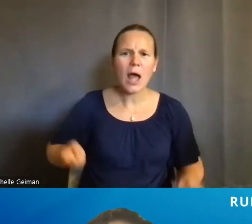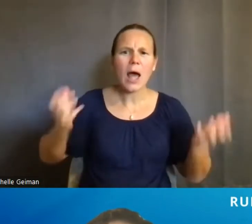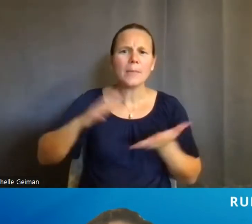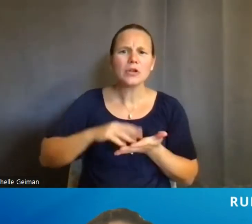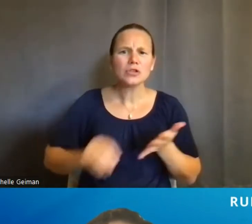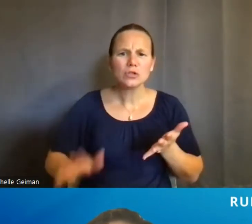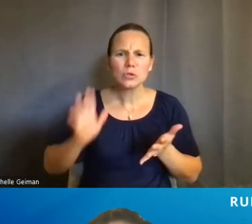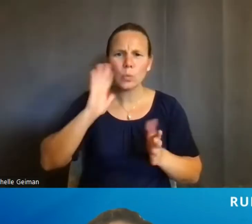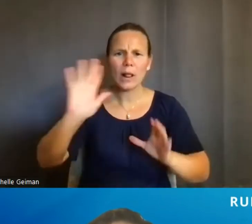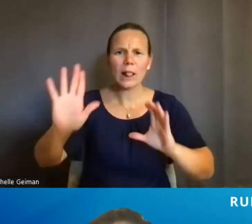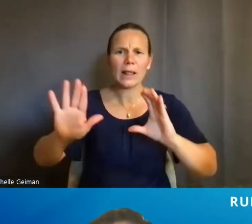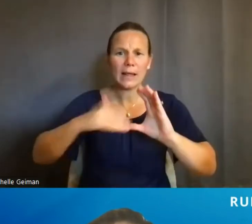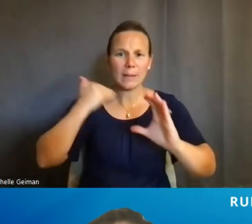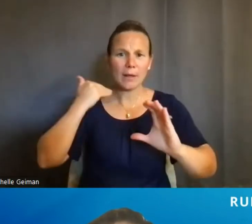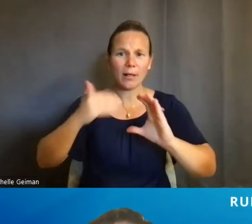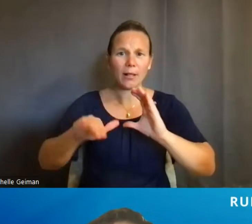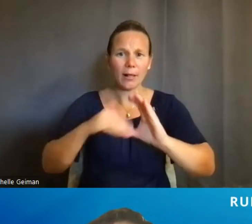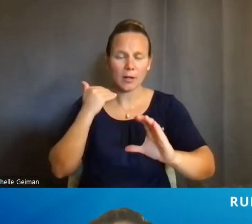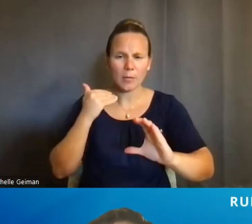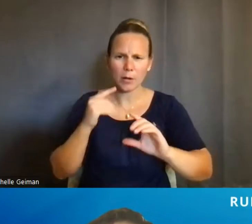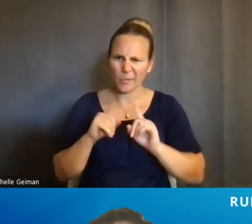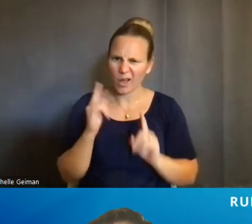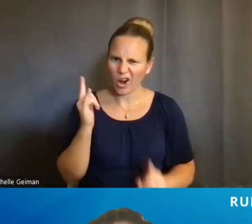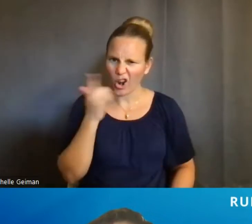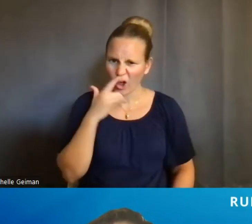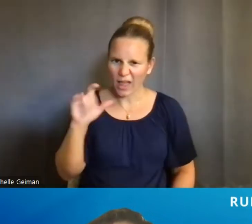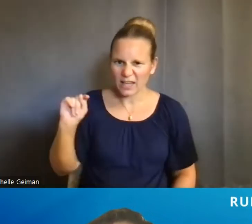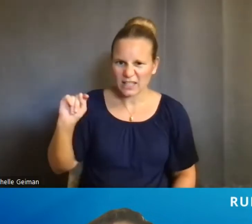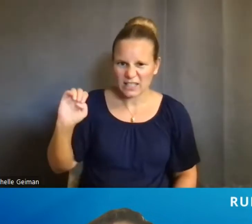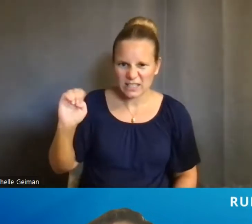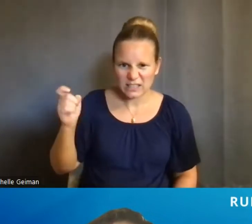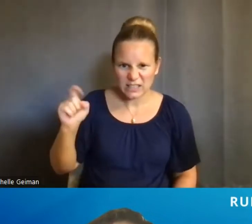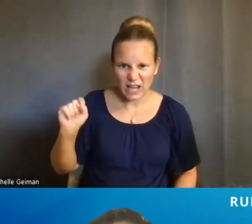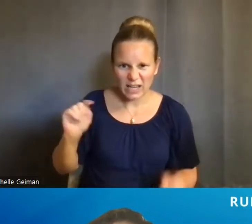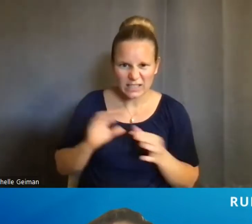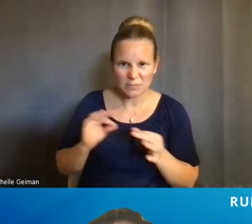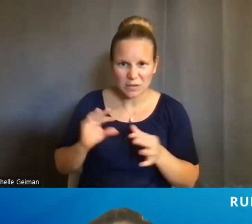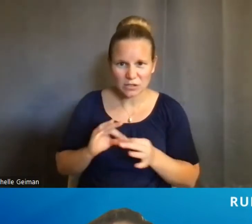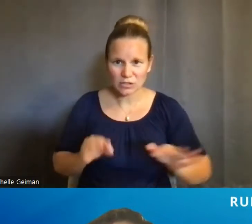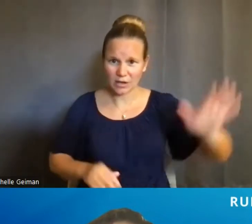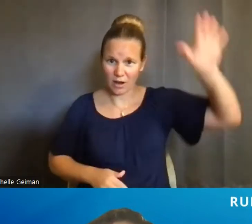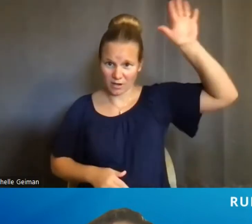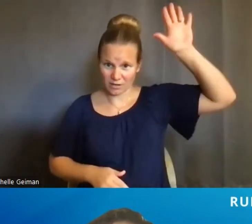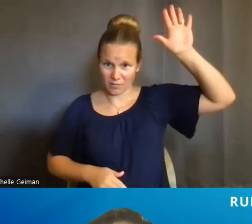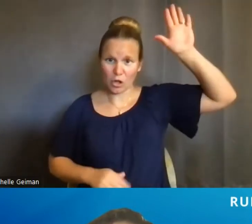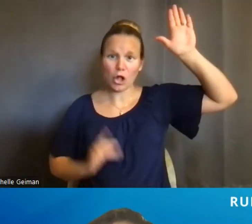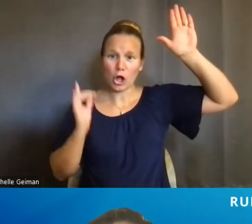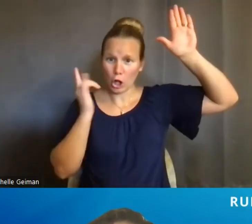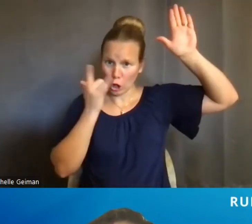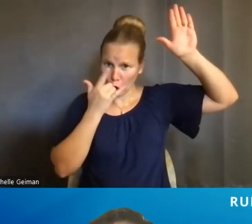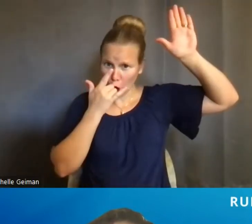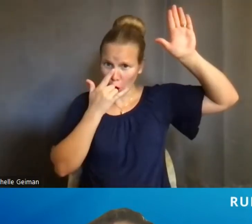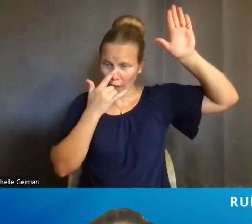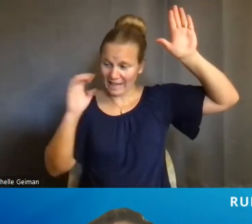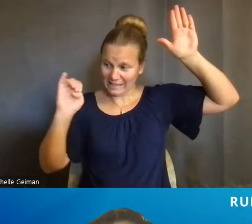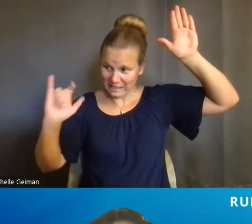emails that look like text messages? Any hands up for emails that look like they're texting you?